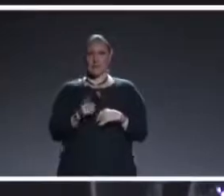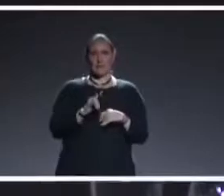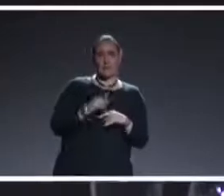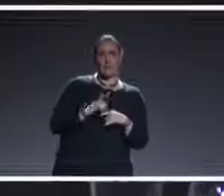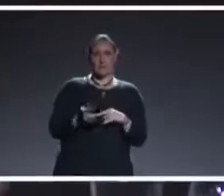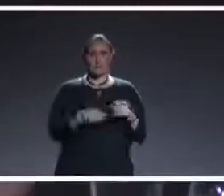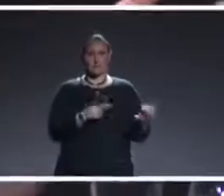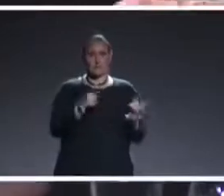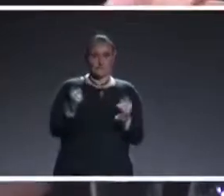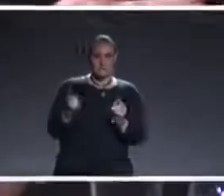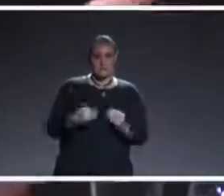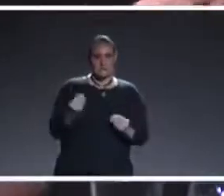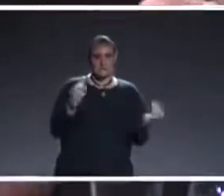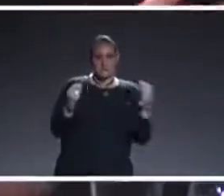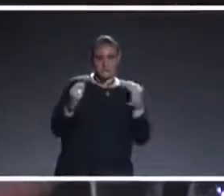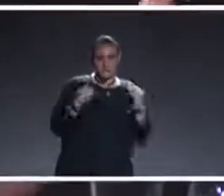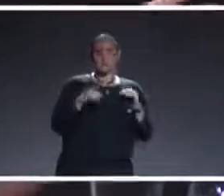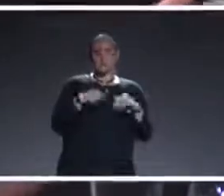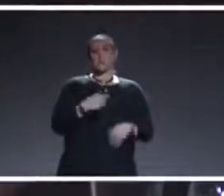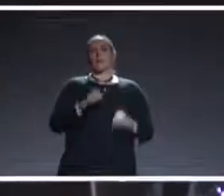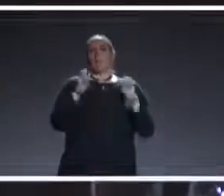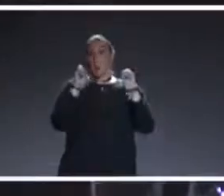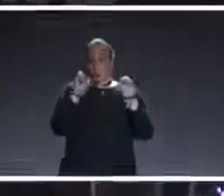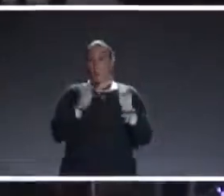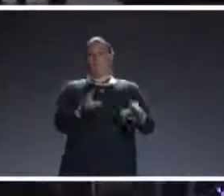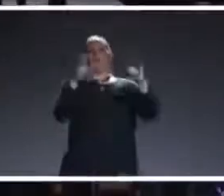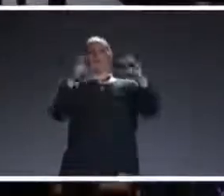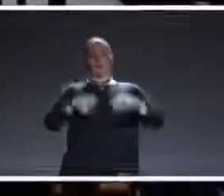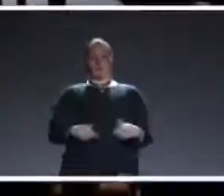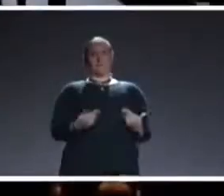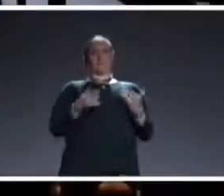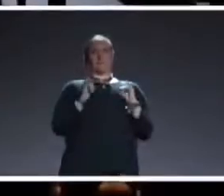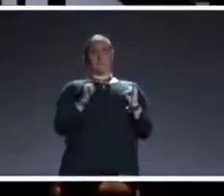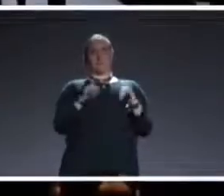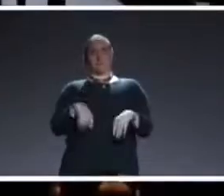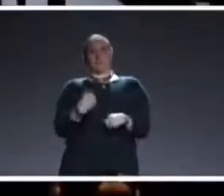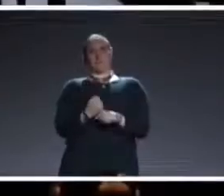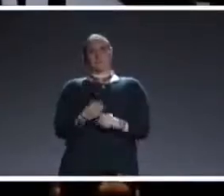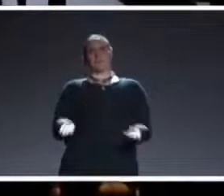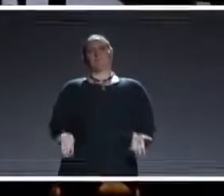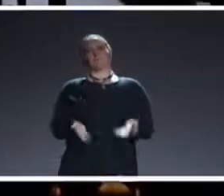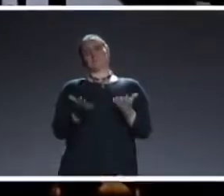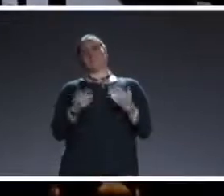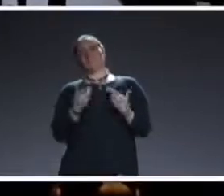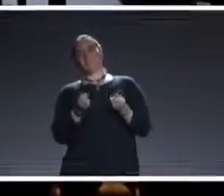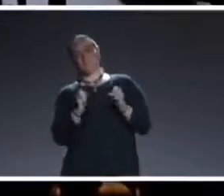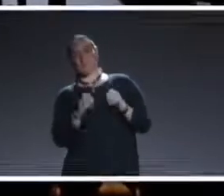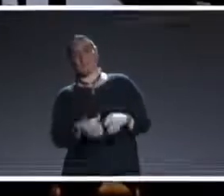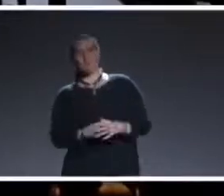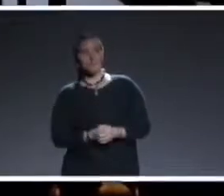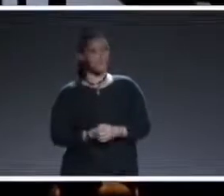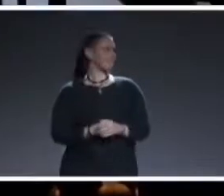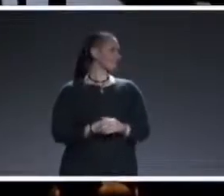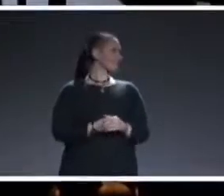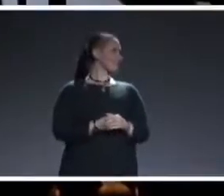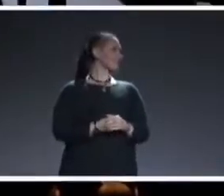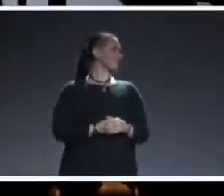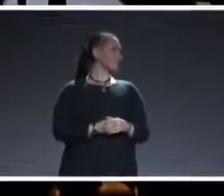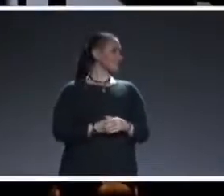this. Mm-hmm. And these people are really the reason we went back and did it again. Yeah, it's